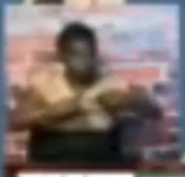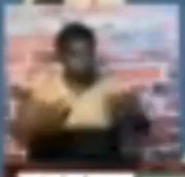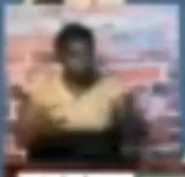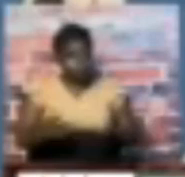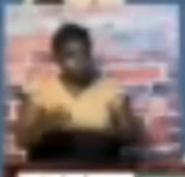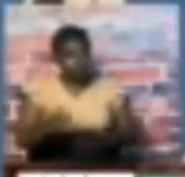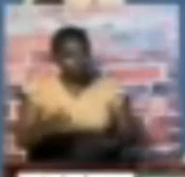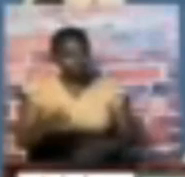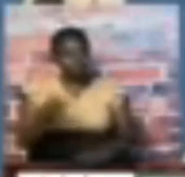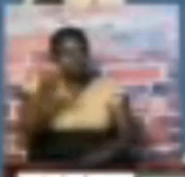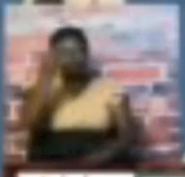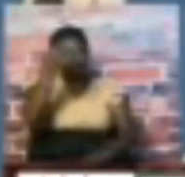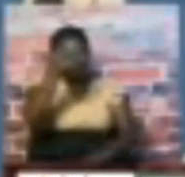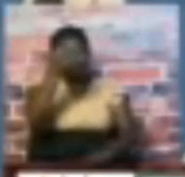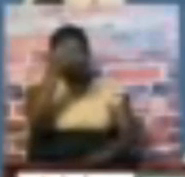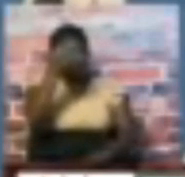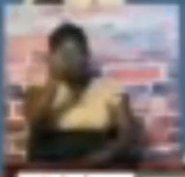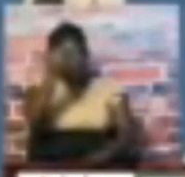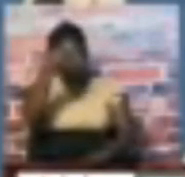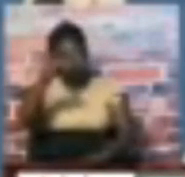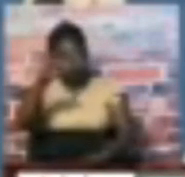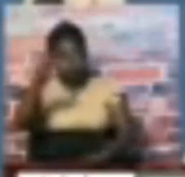Africell Uganda, 3 vehicles.